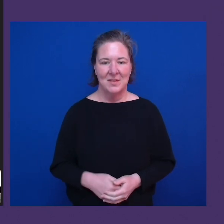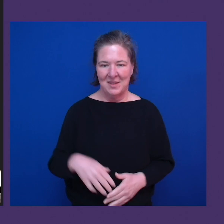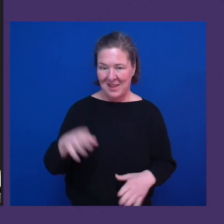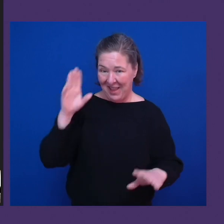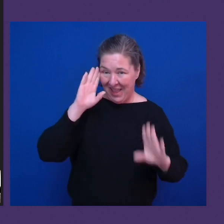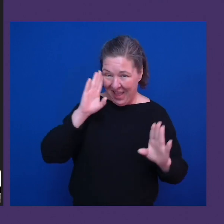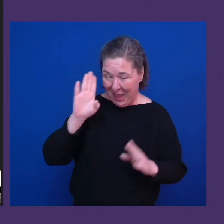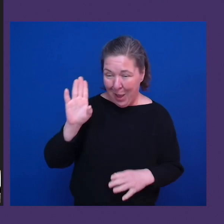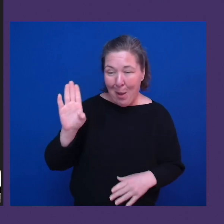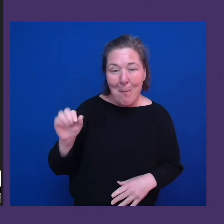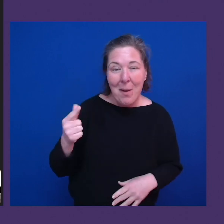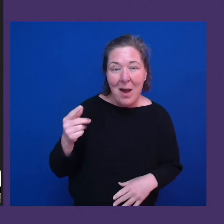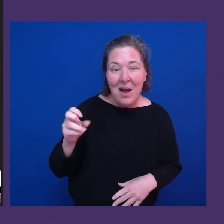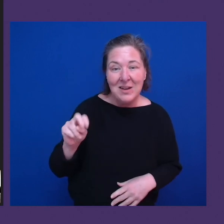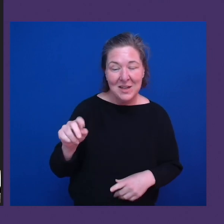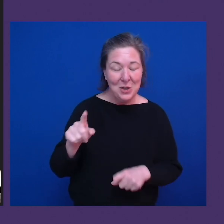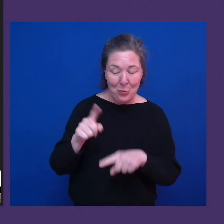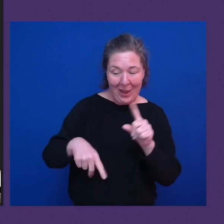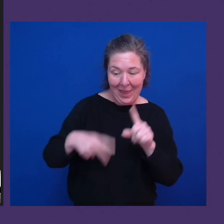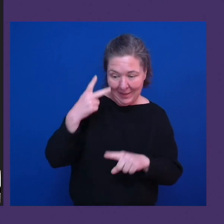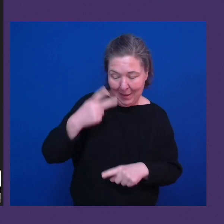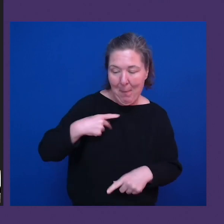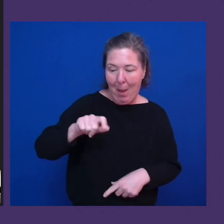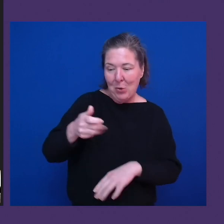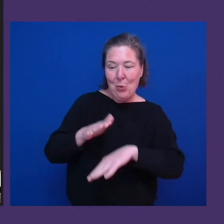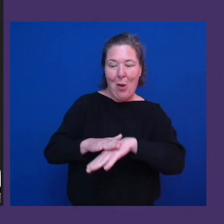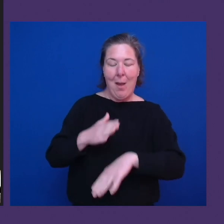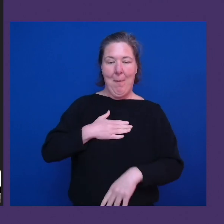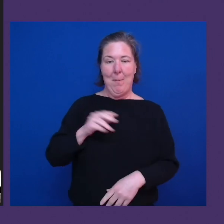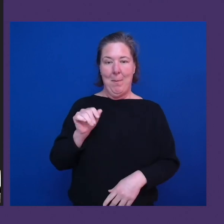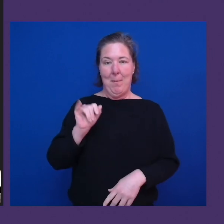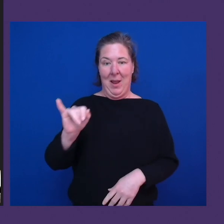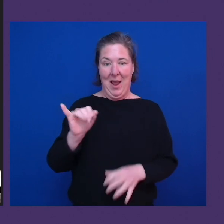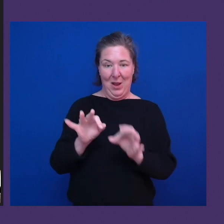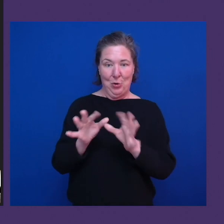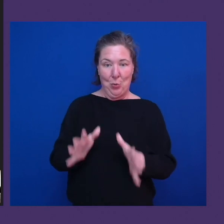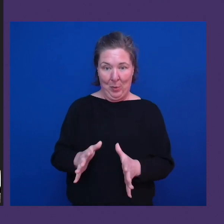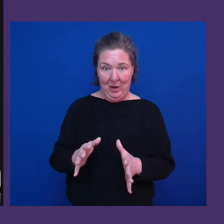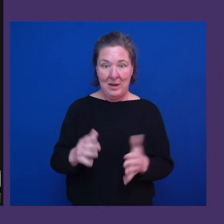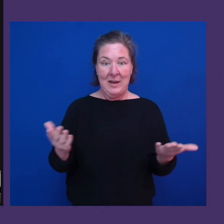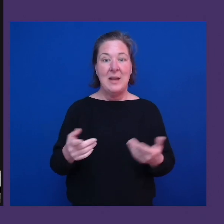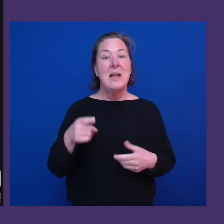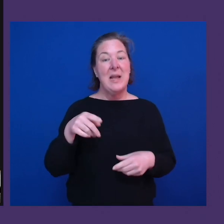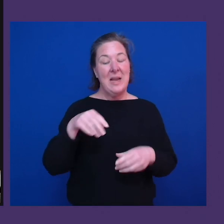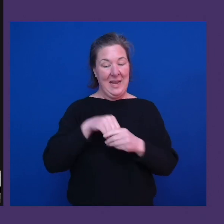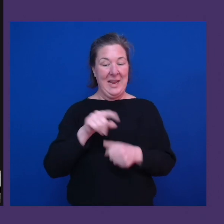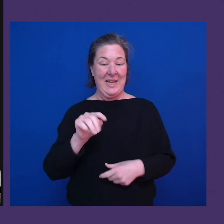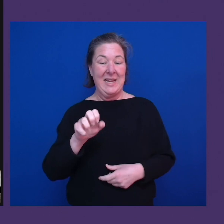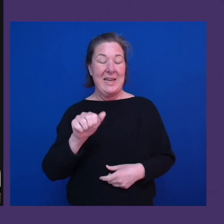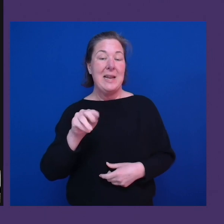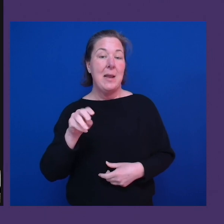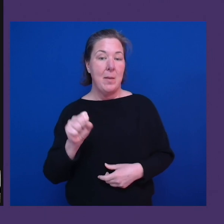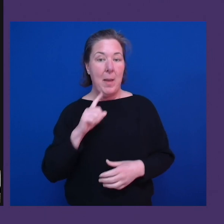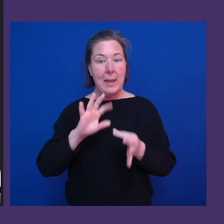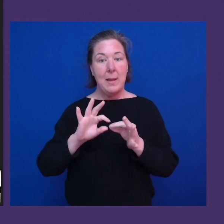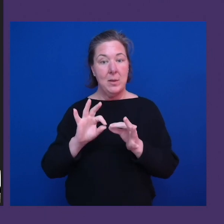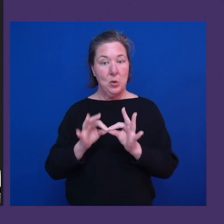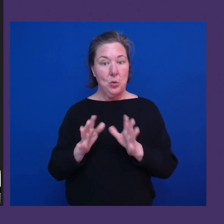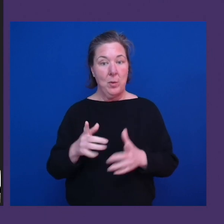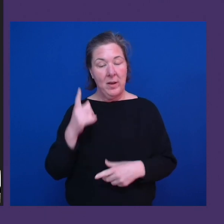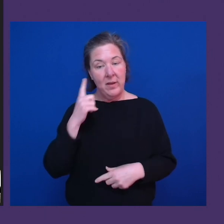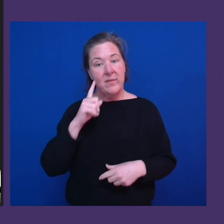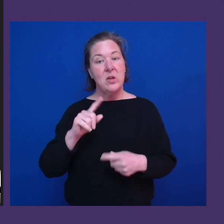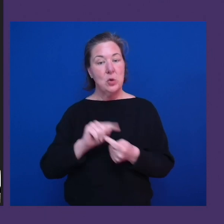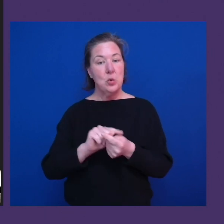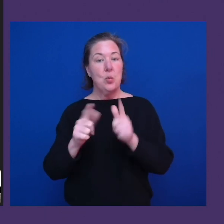can't see this, but I am going to turn on my AI interpreter here in Teams, and I'm going to set my interpretation settings so it translates